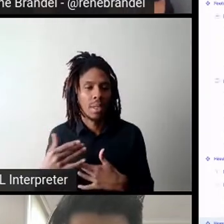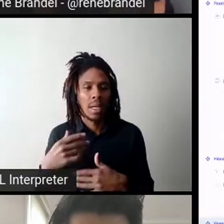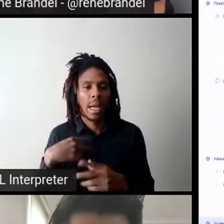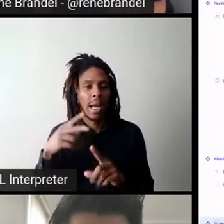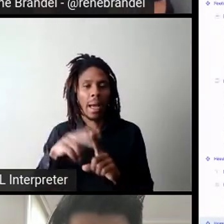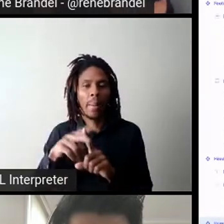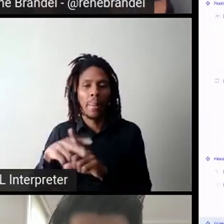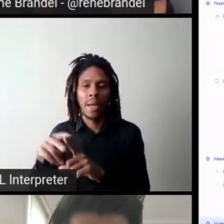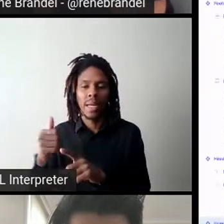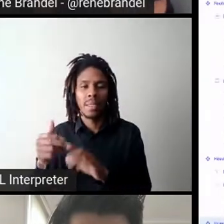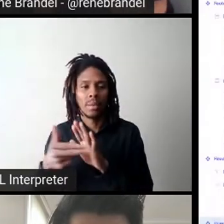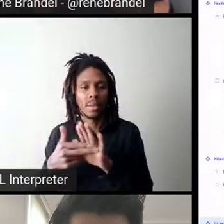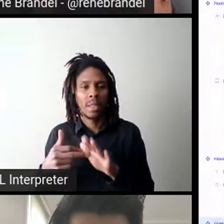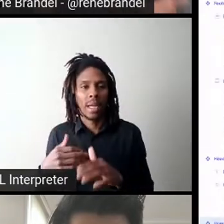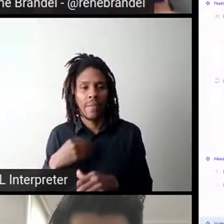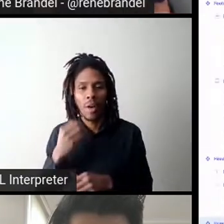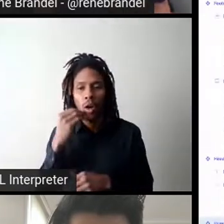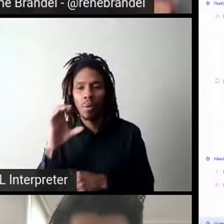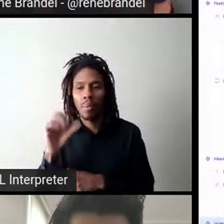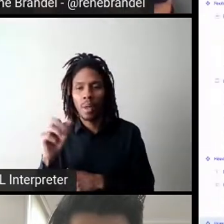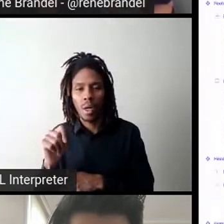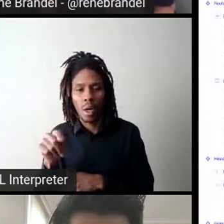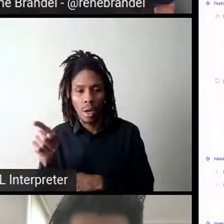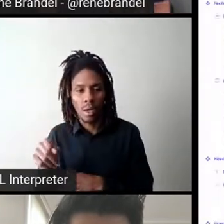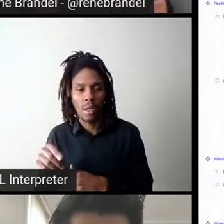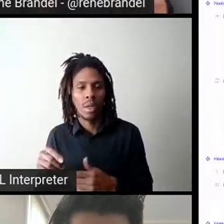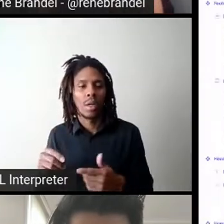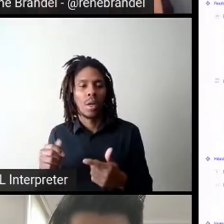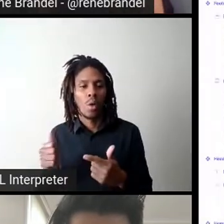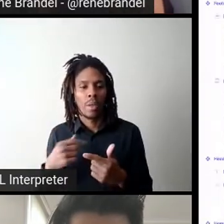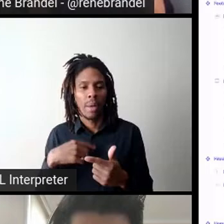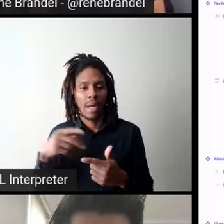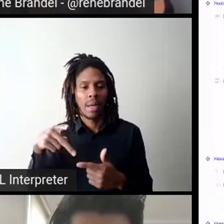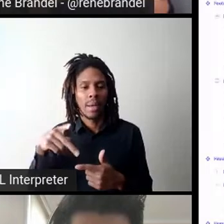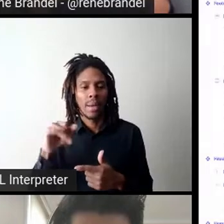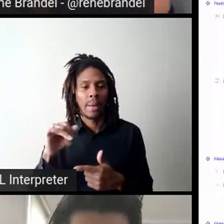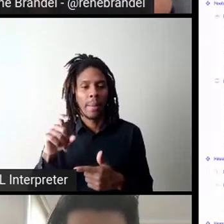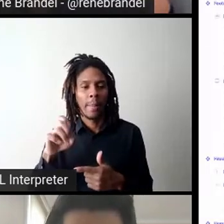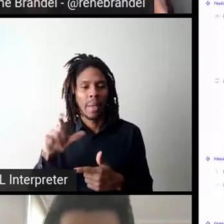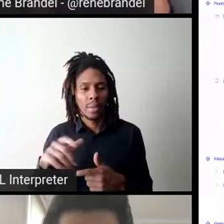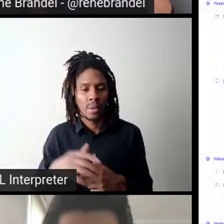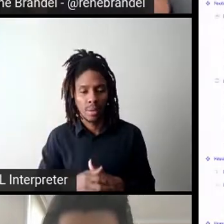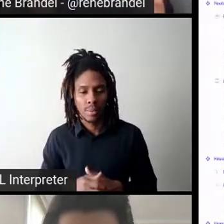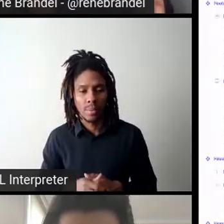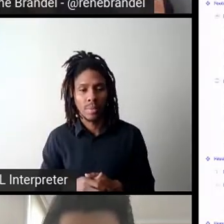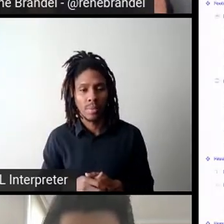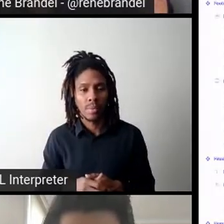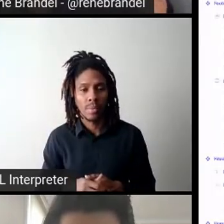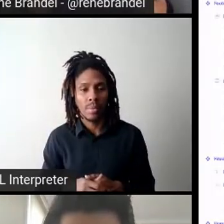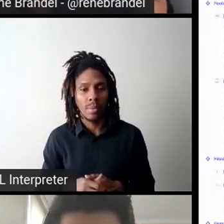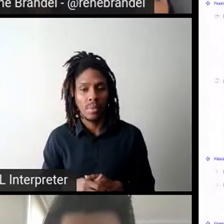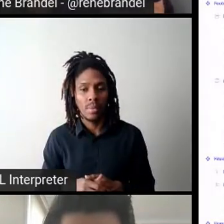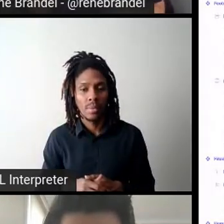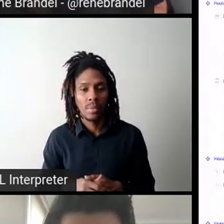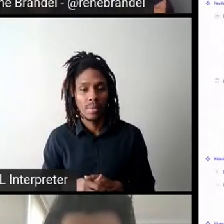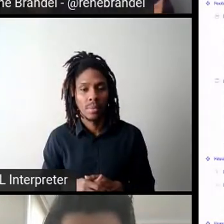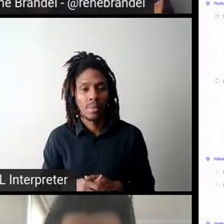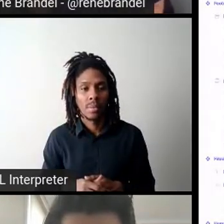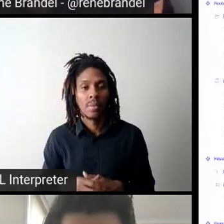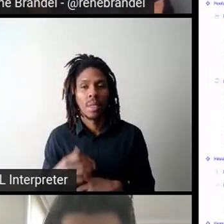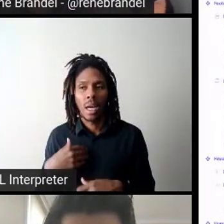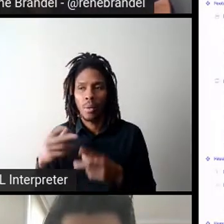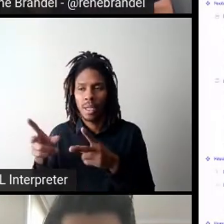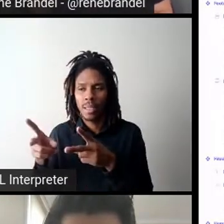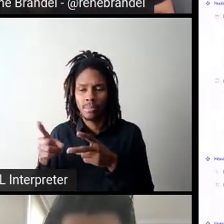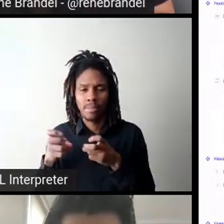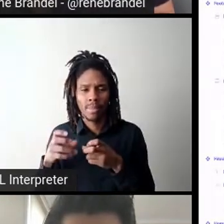edits, and I also have a home card here with my cute dog pixel. Now, I want to take this and get perfect code out of